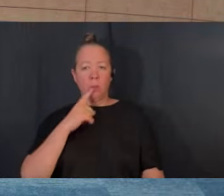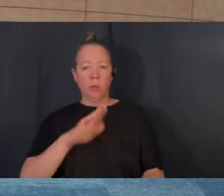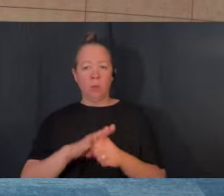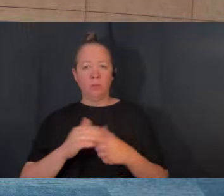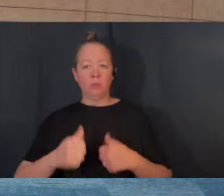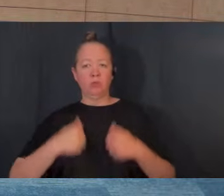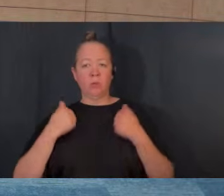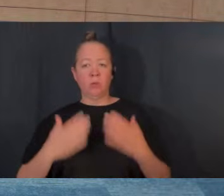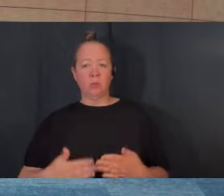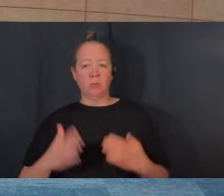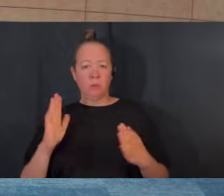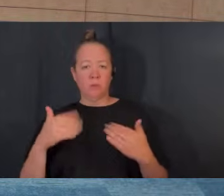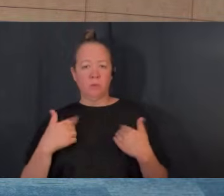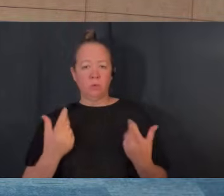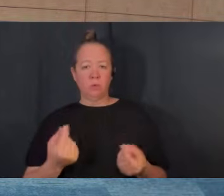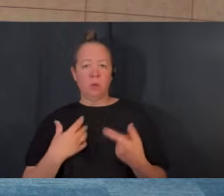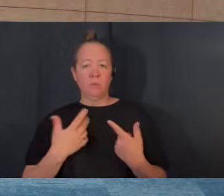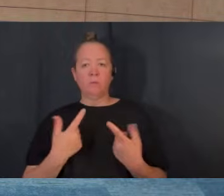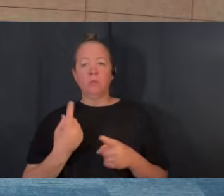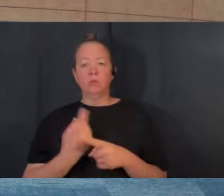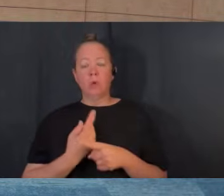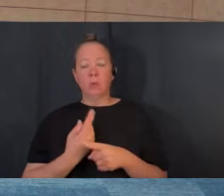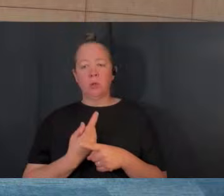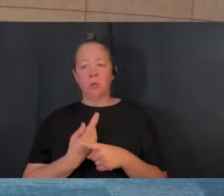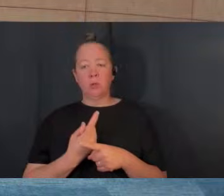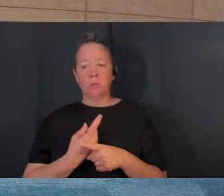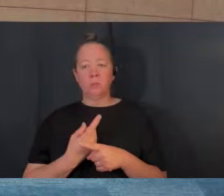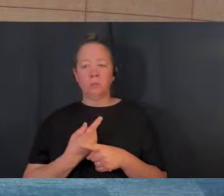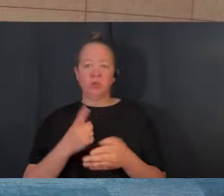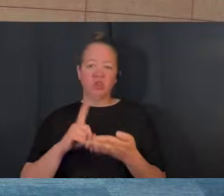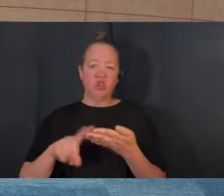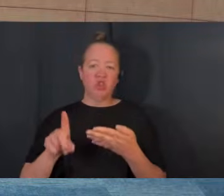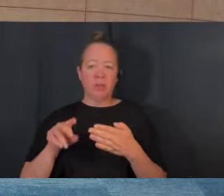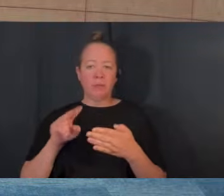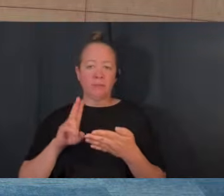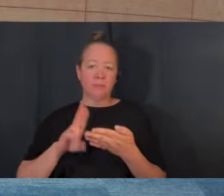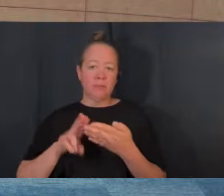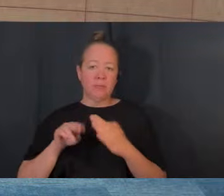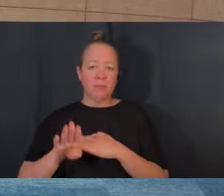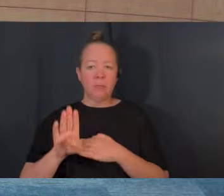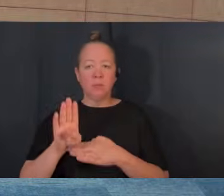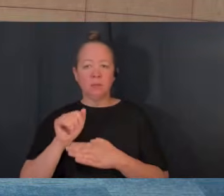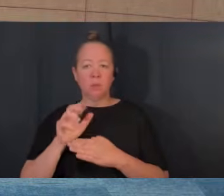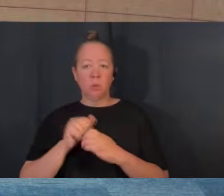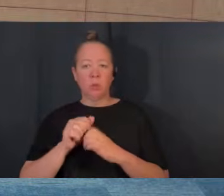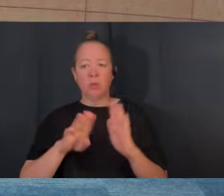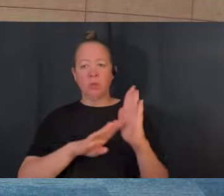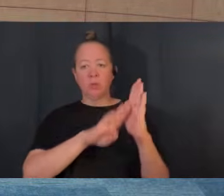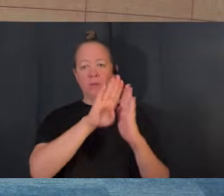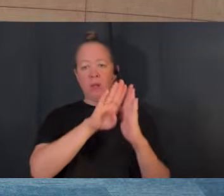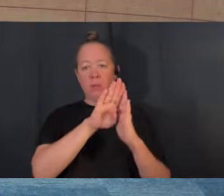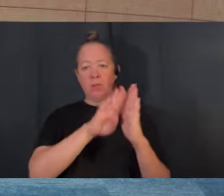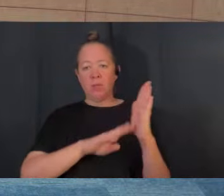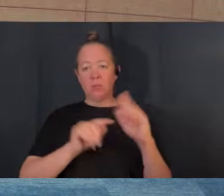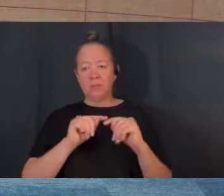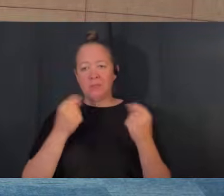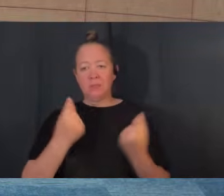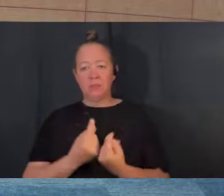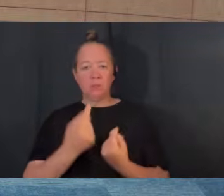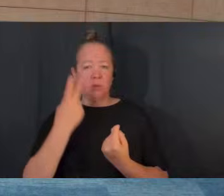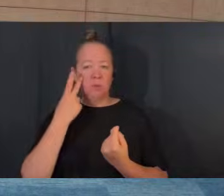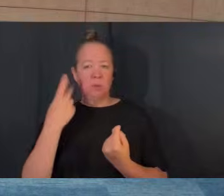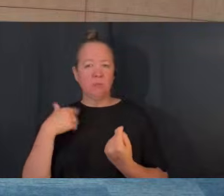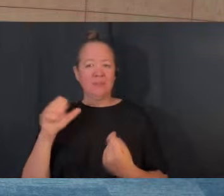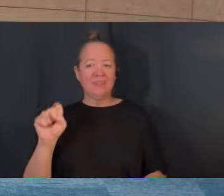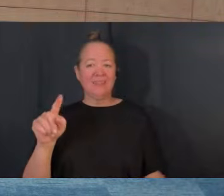is have regular check-ins with the development team on the status of the pilot negotiations. I'm sure they